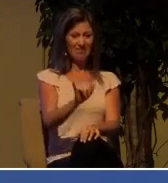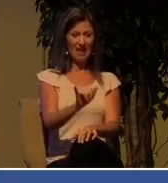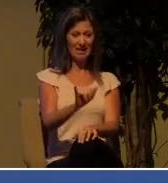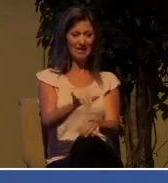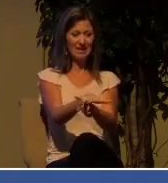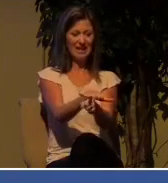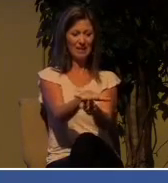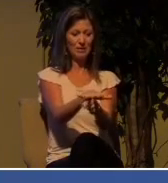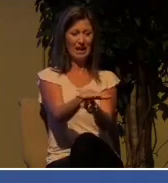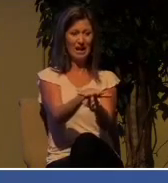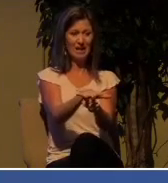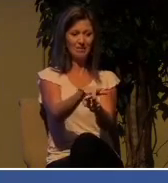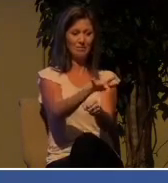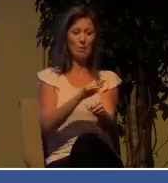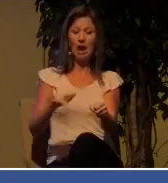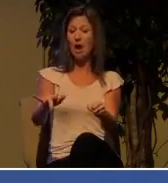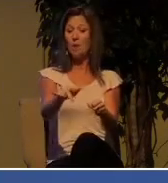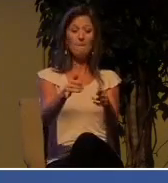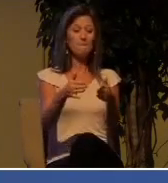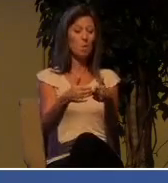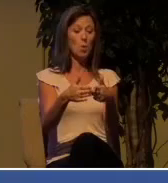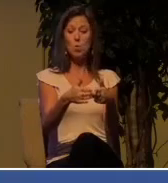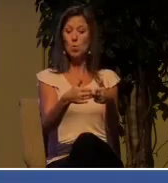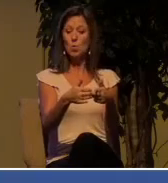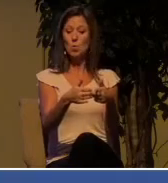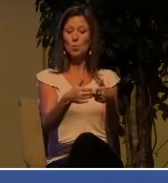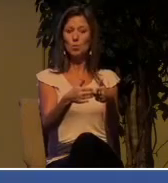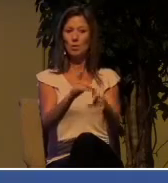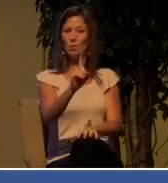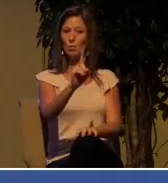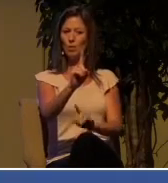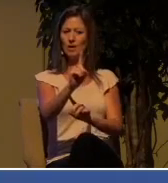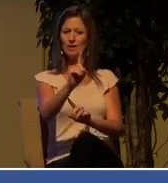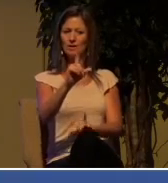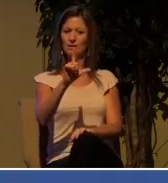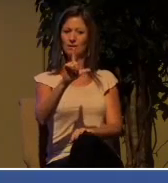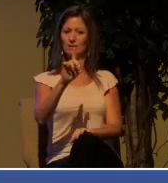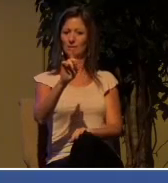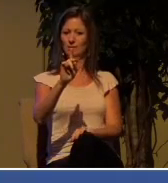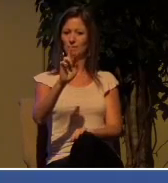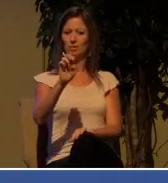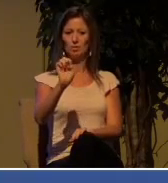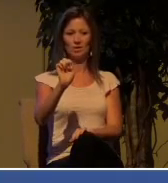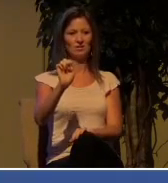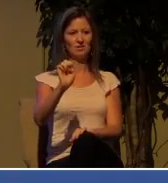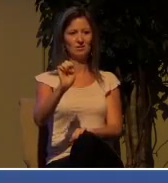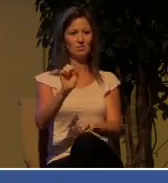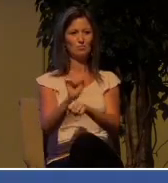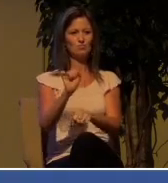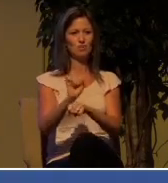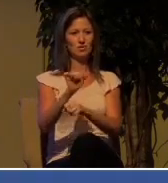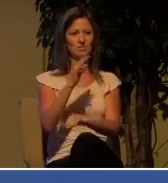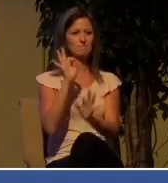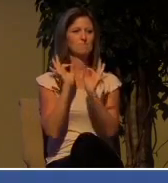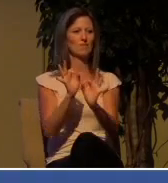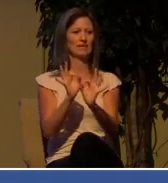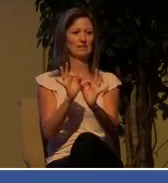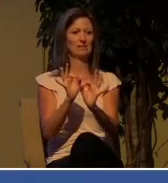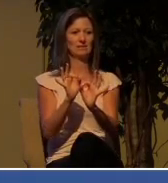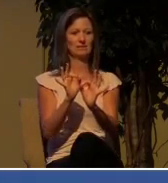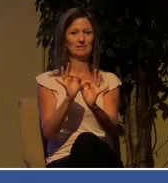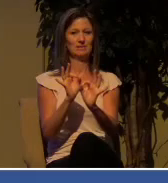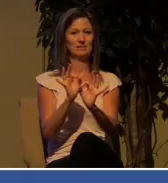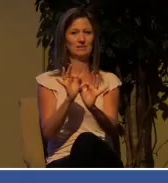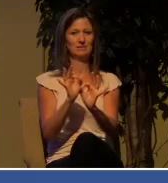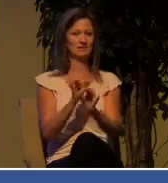that time, there was a particular lure that worked, while certain others didn't.